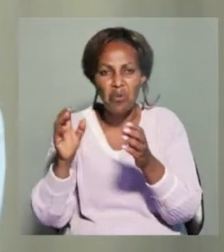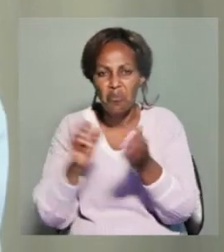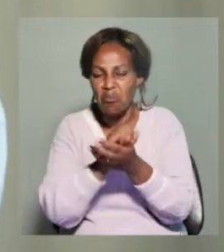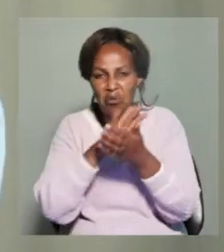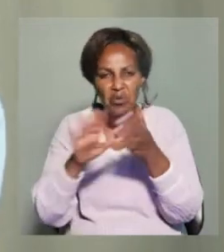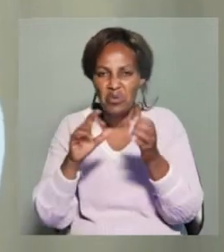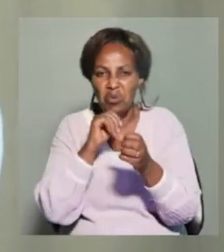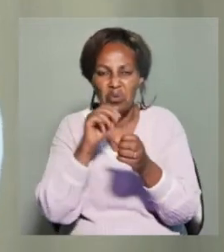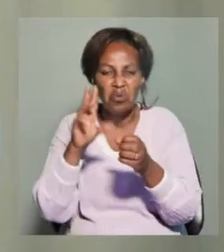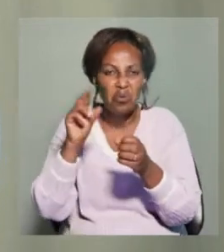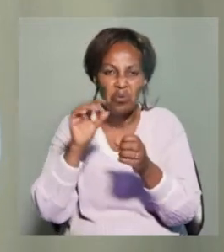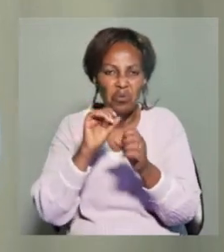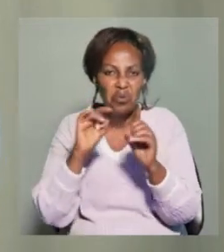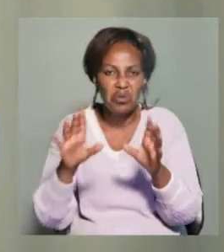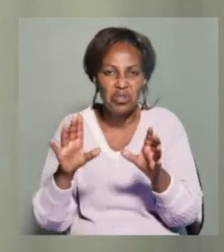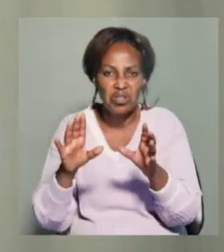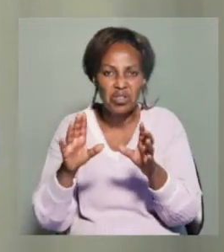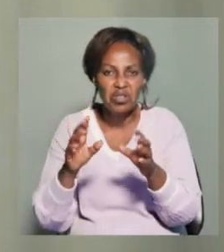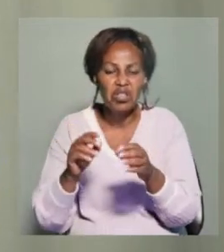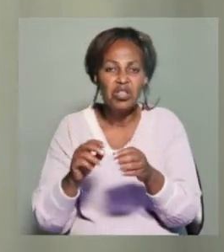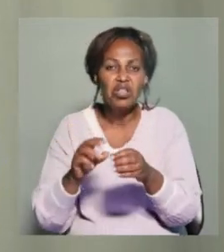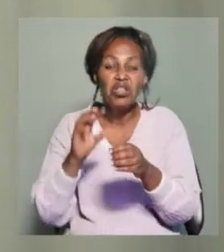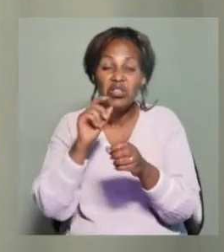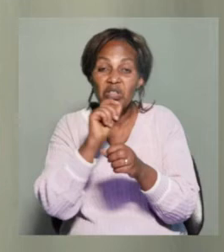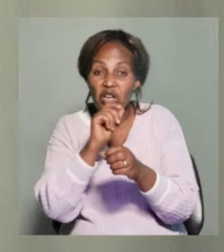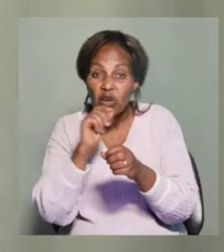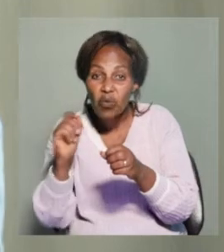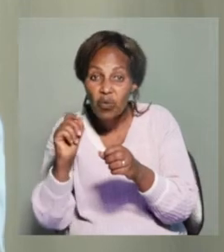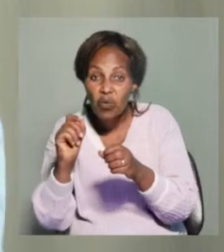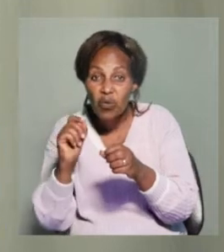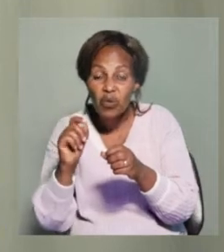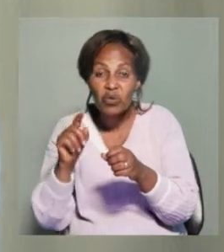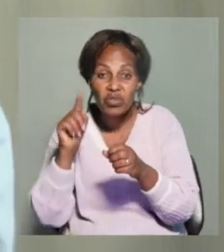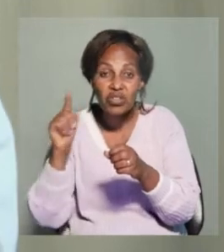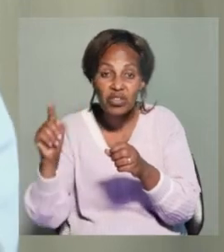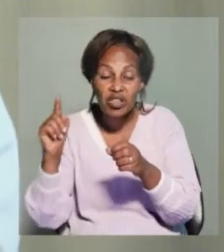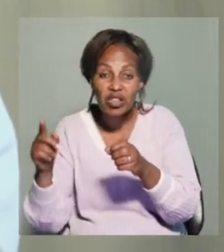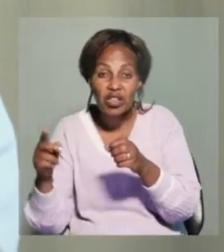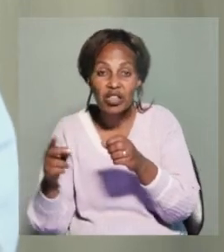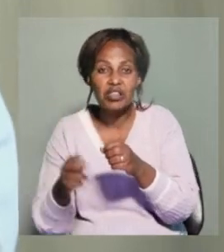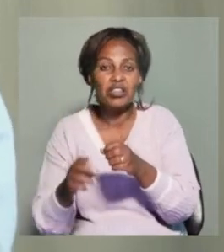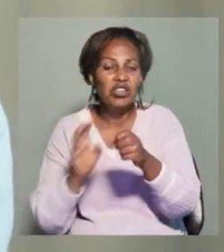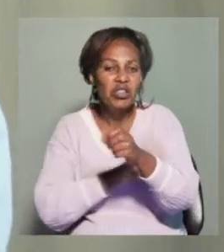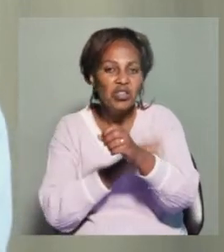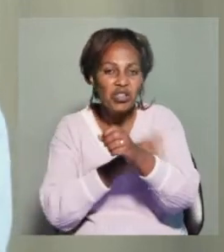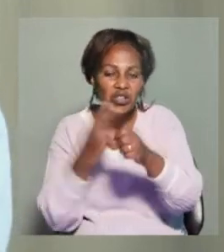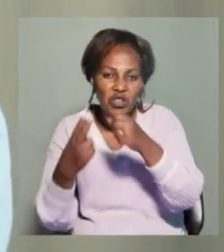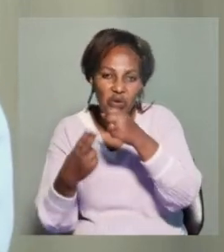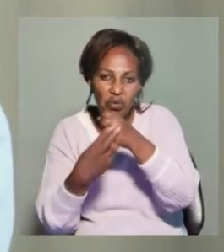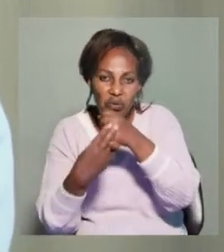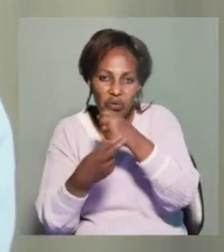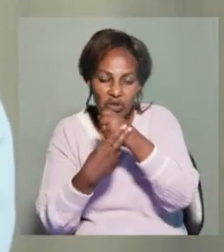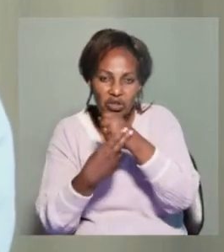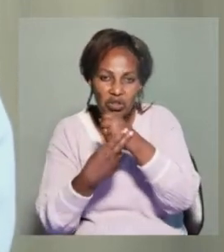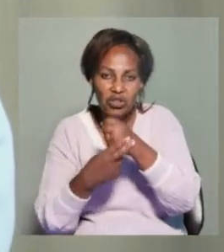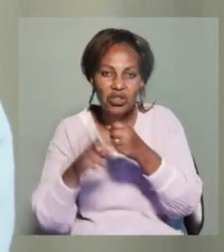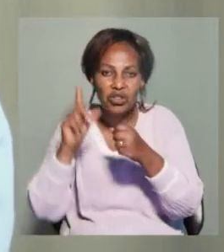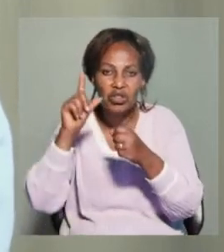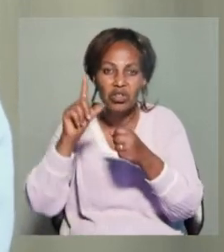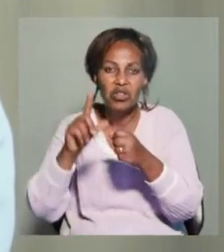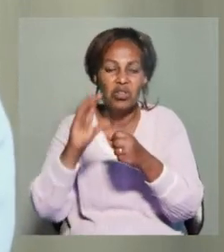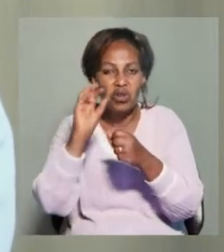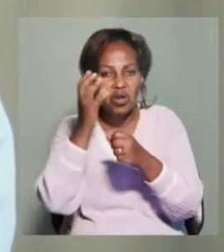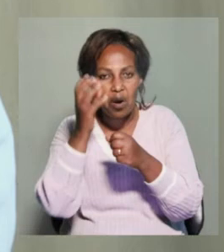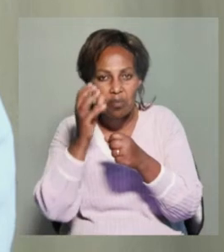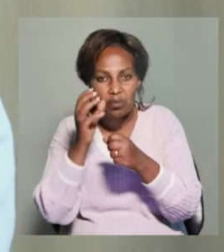environment. Therefore, they are energy efficient lamps. The compact fluorescent lamps